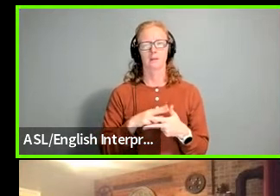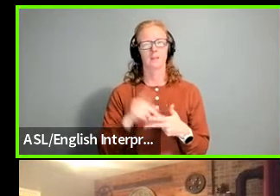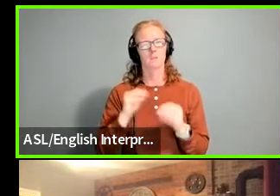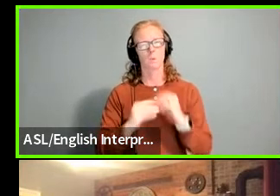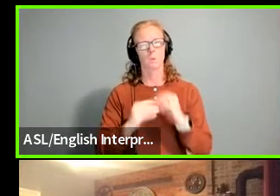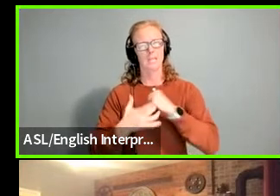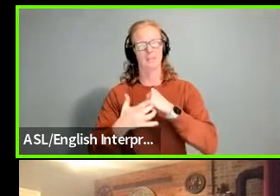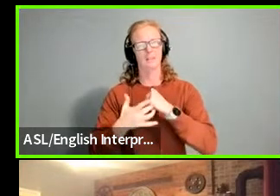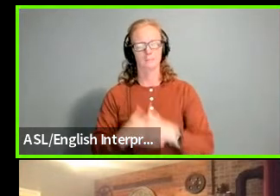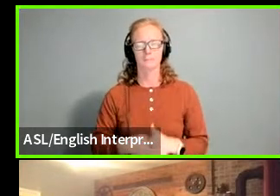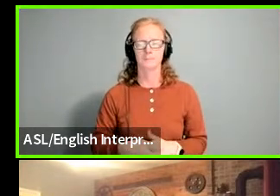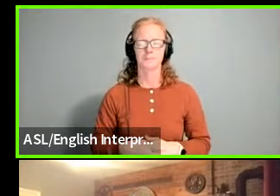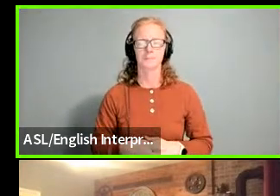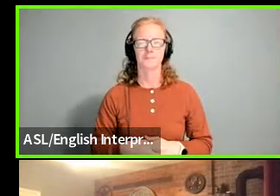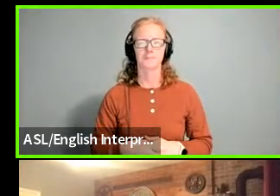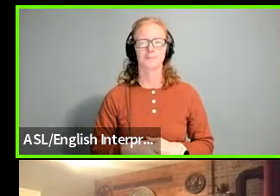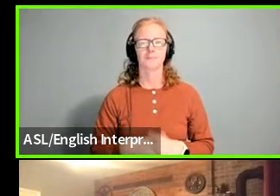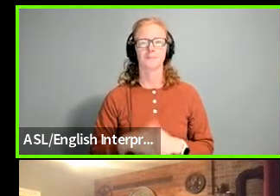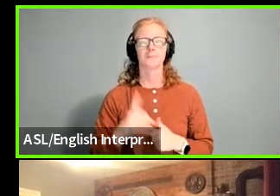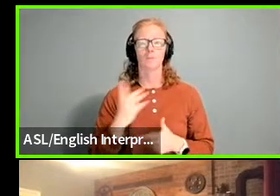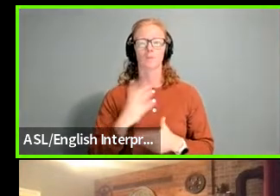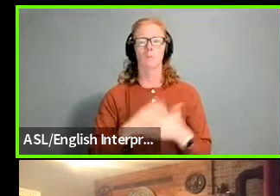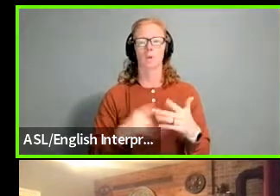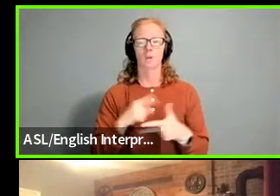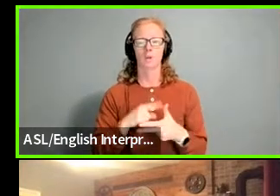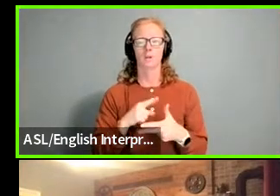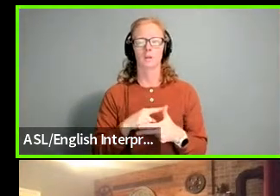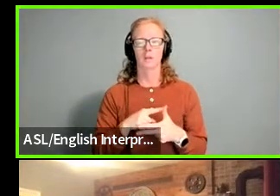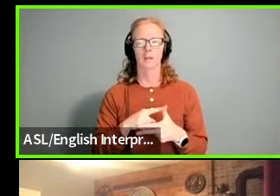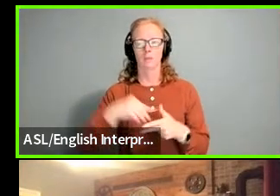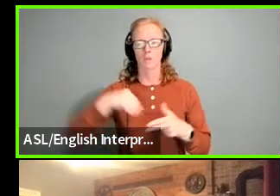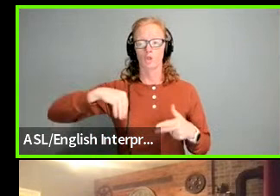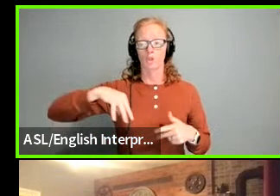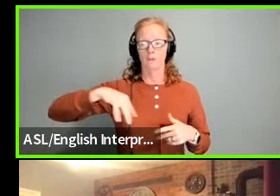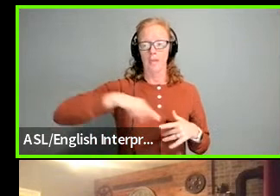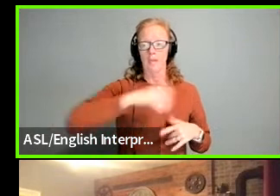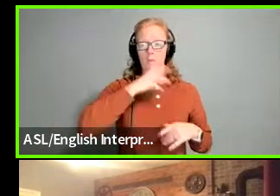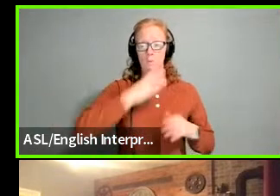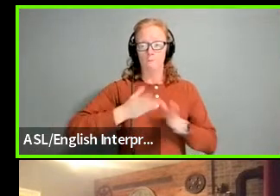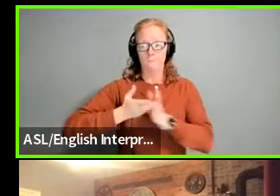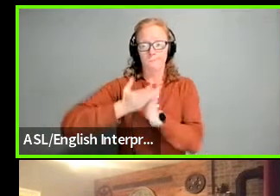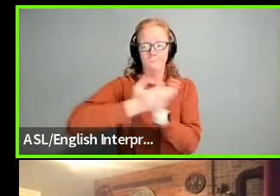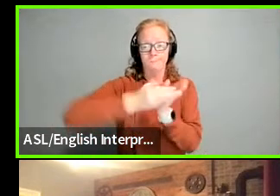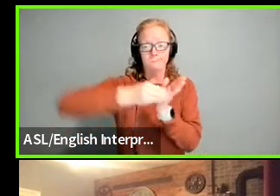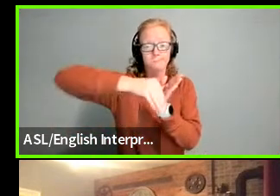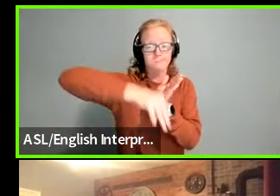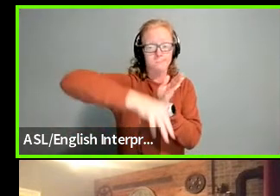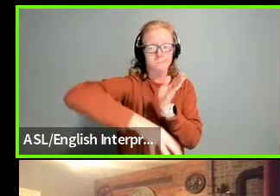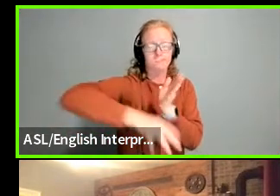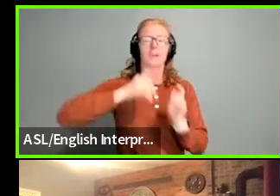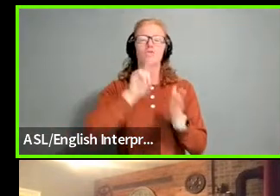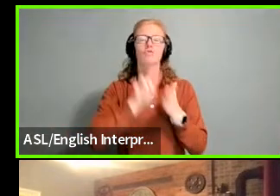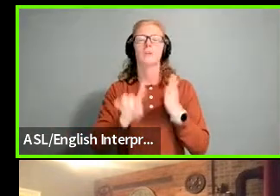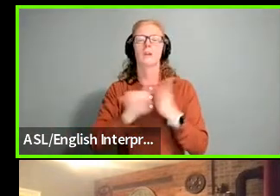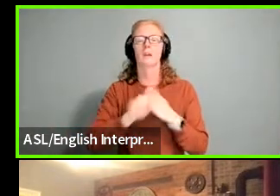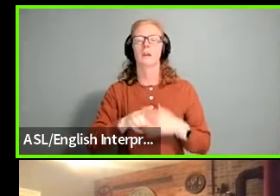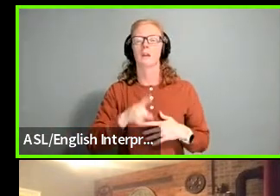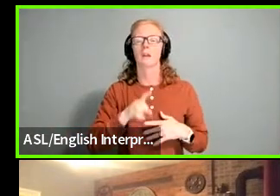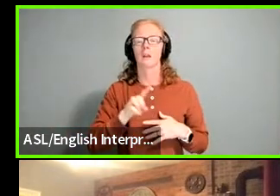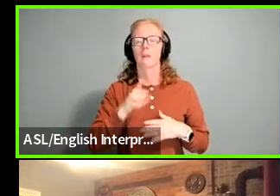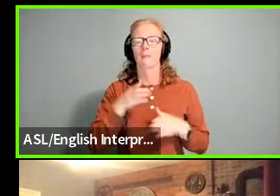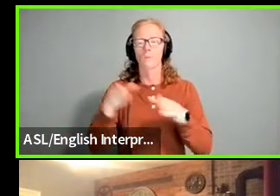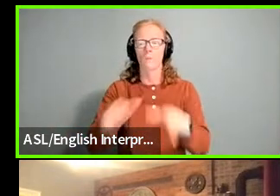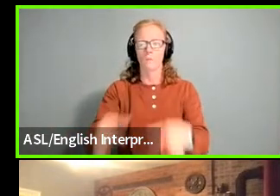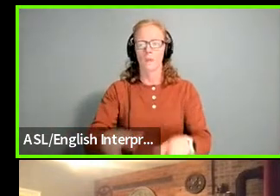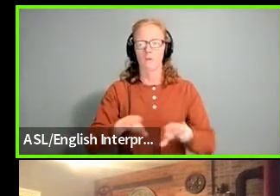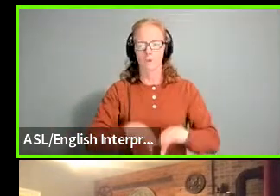technical. So to your first piece in terms of surveying, the surveying is looking at the riverbeds and